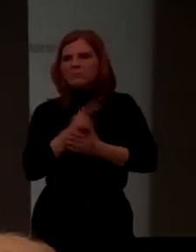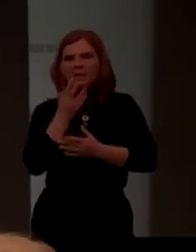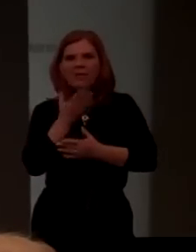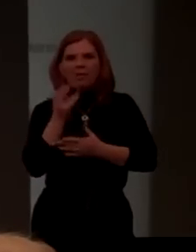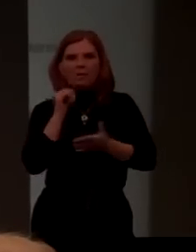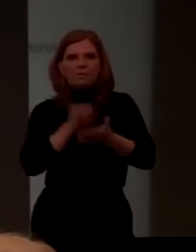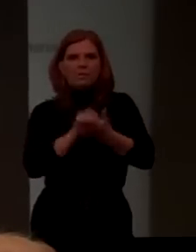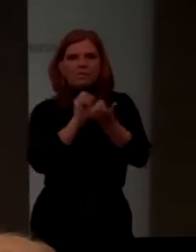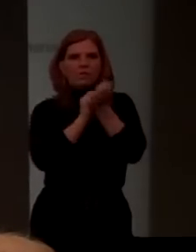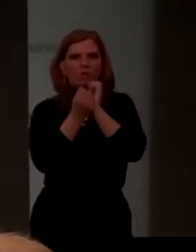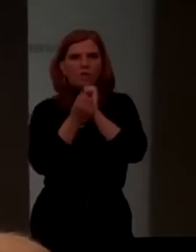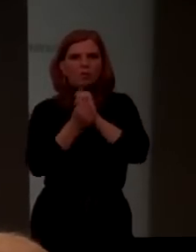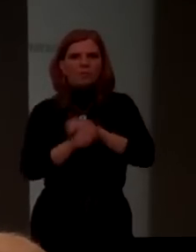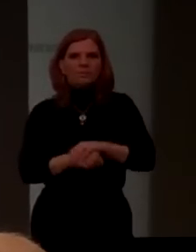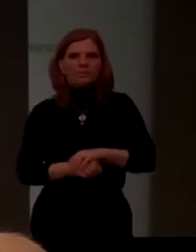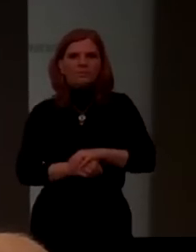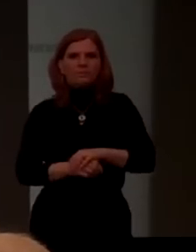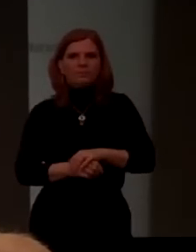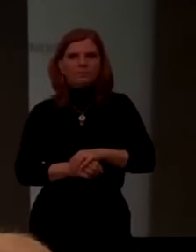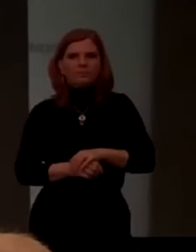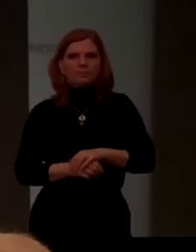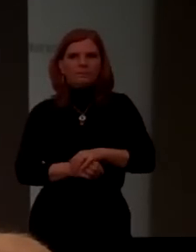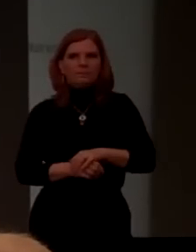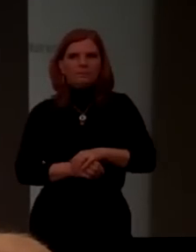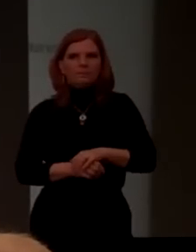things that are changing.